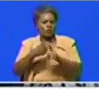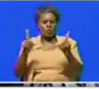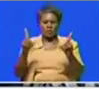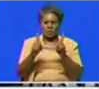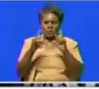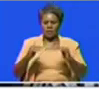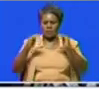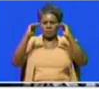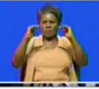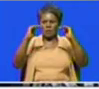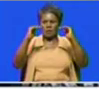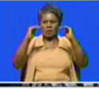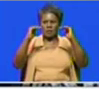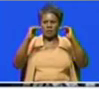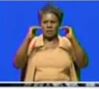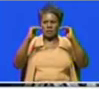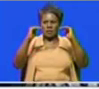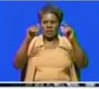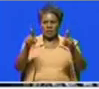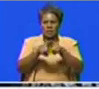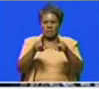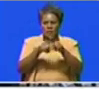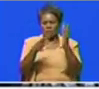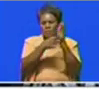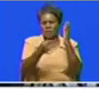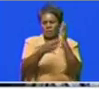and above, the entry band as by the Patterson scale,